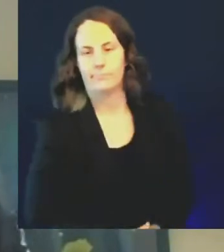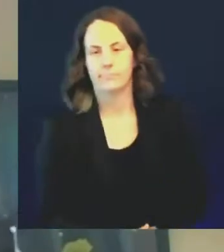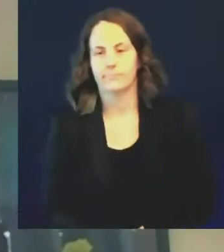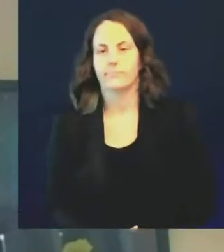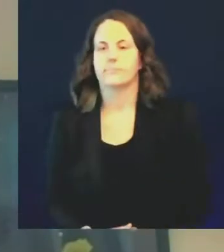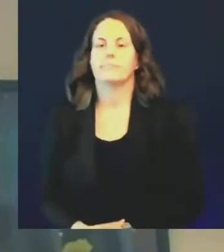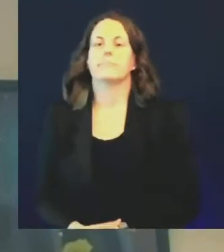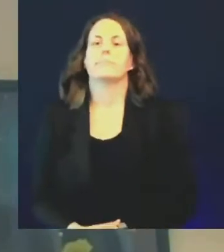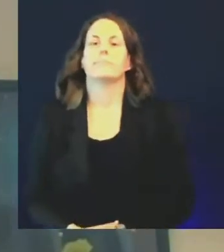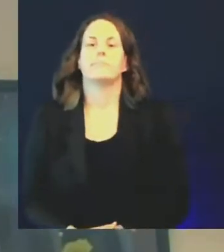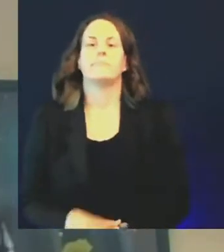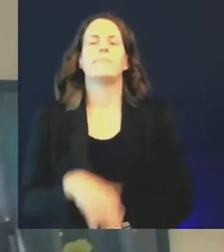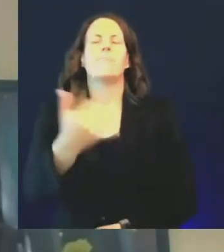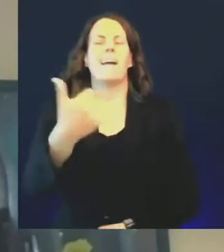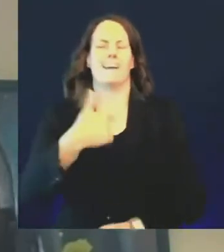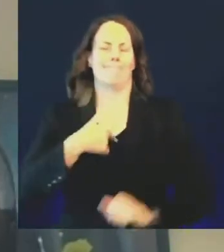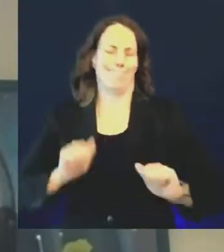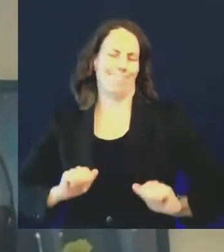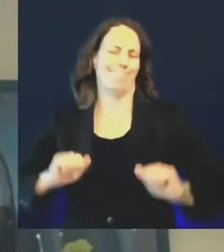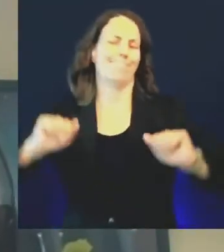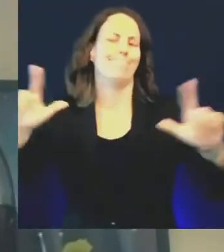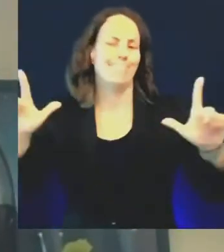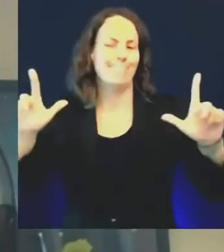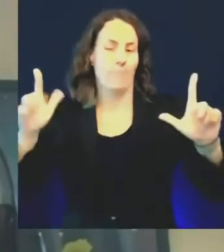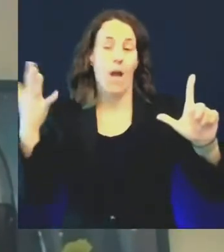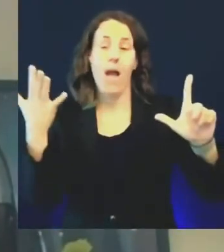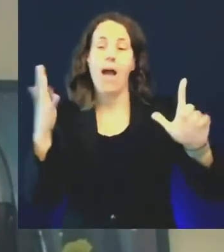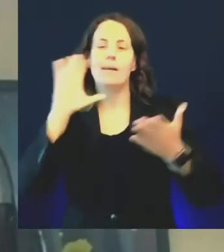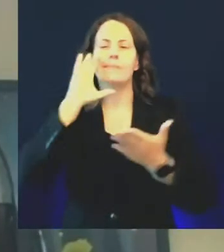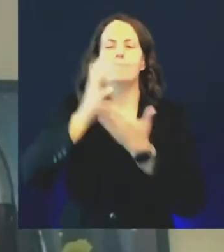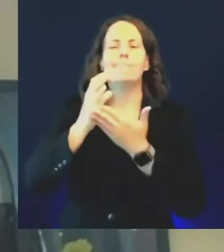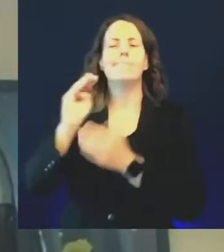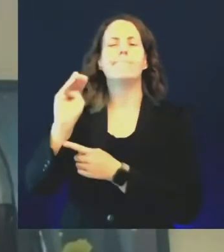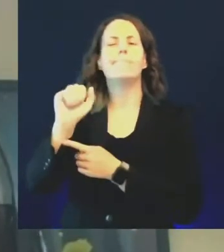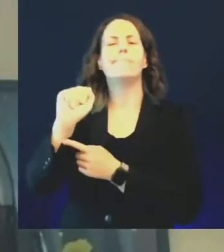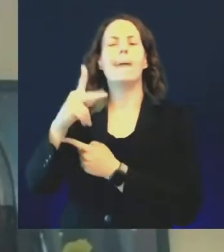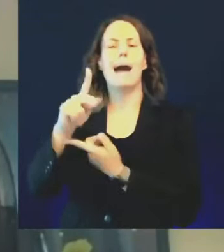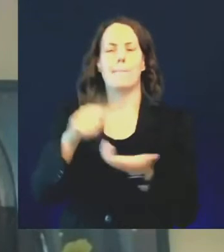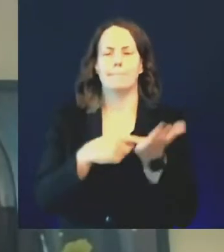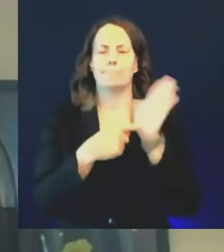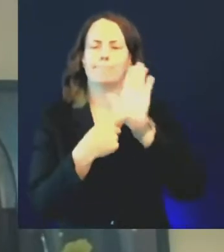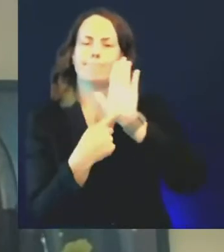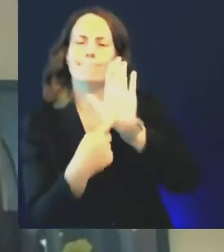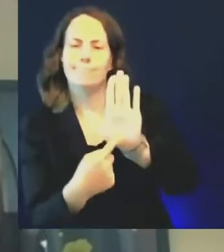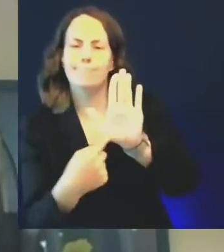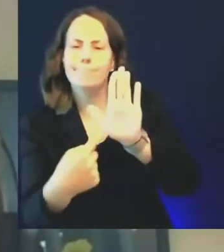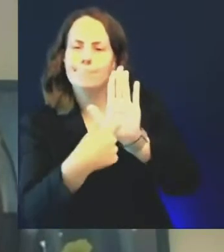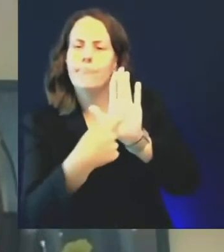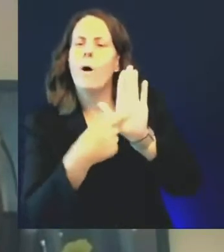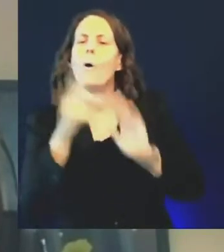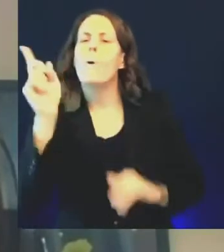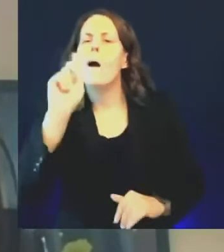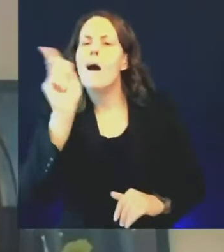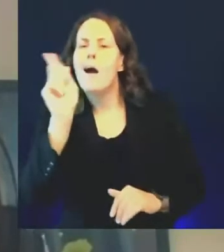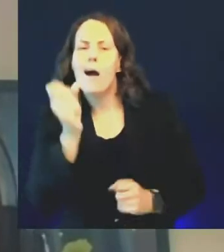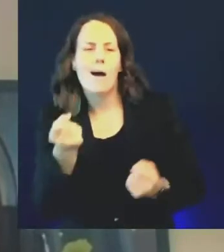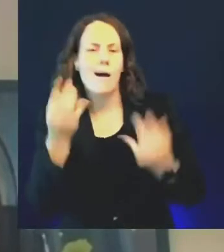can see what that looks like as a proportion of our population.